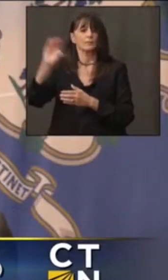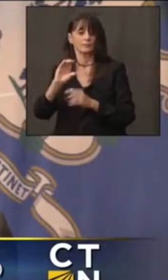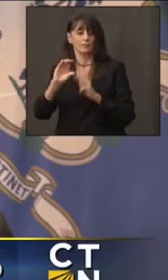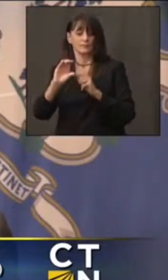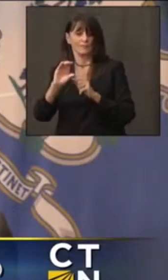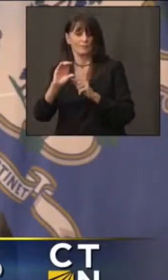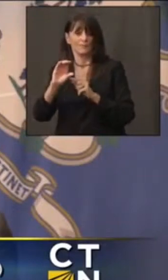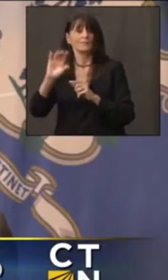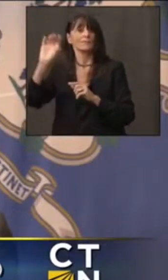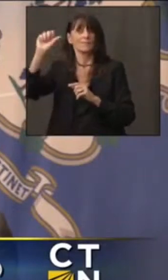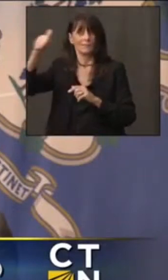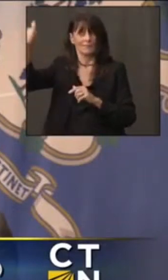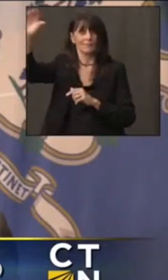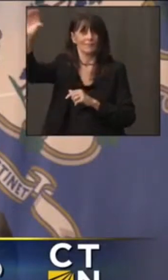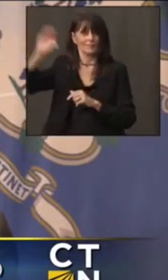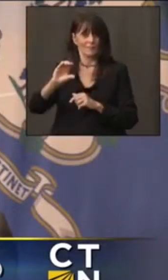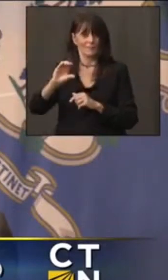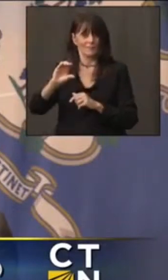business and not-for-profits.